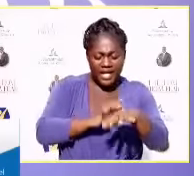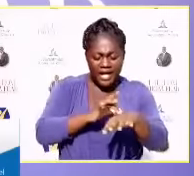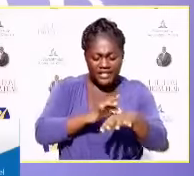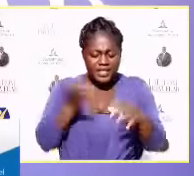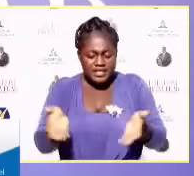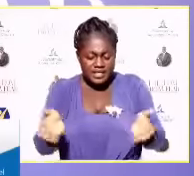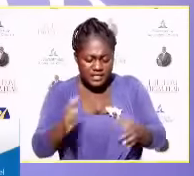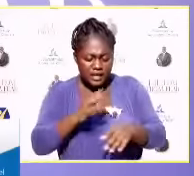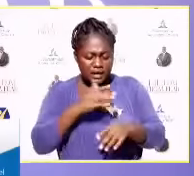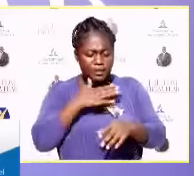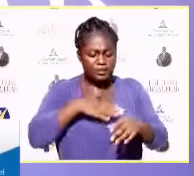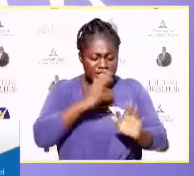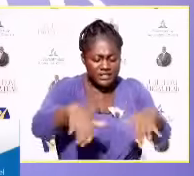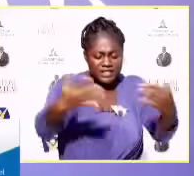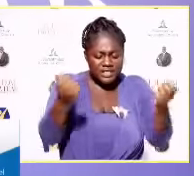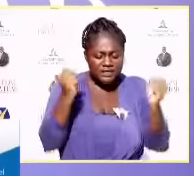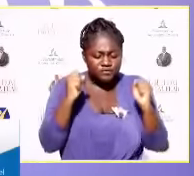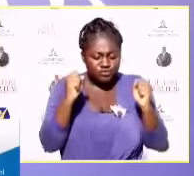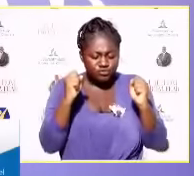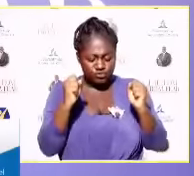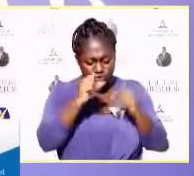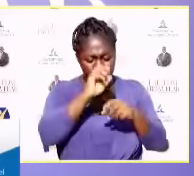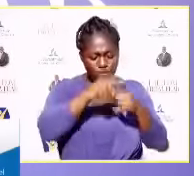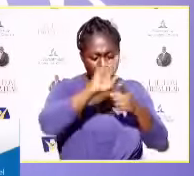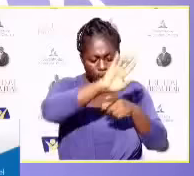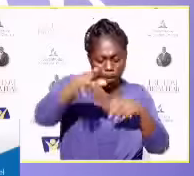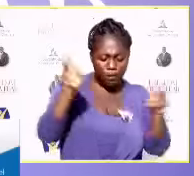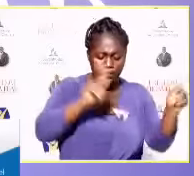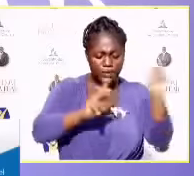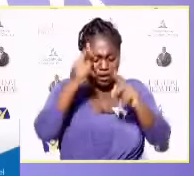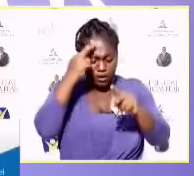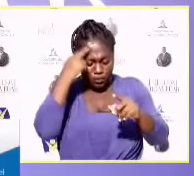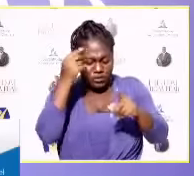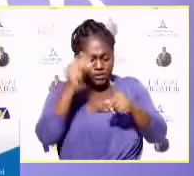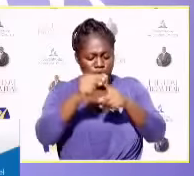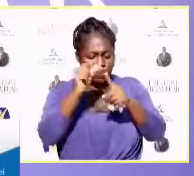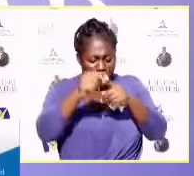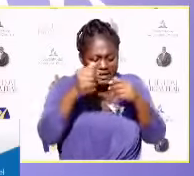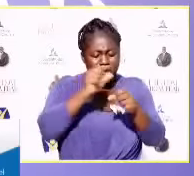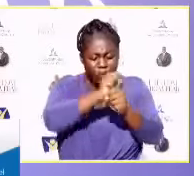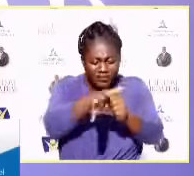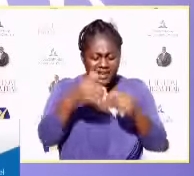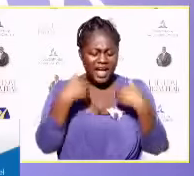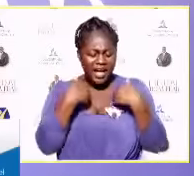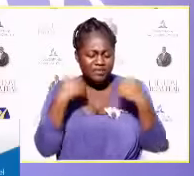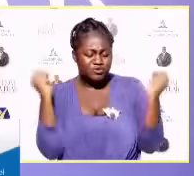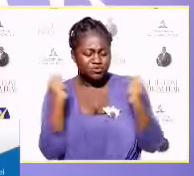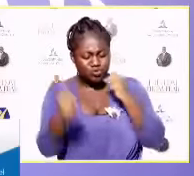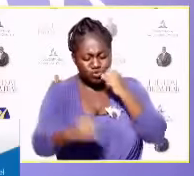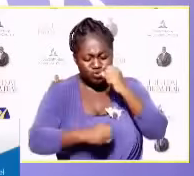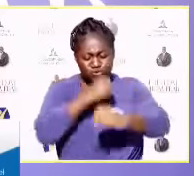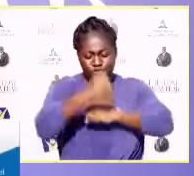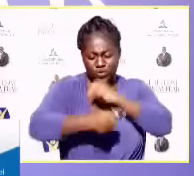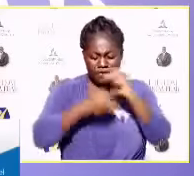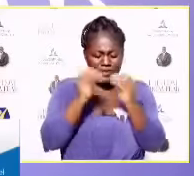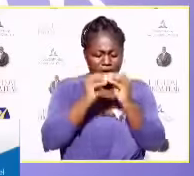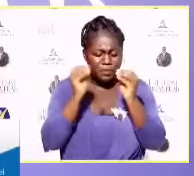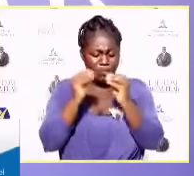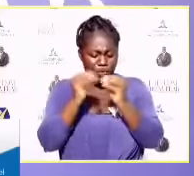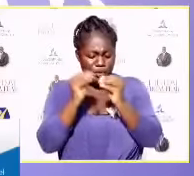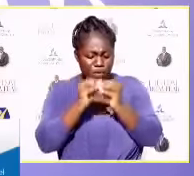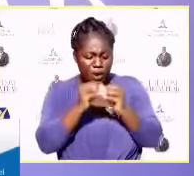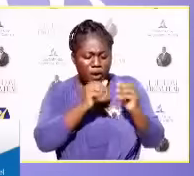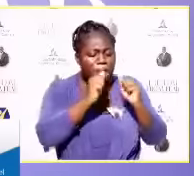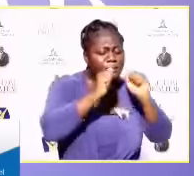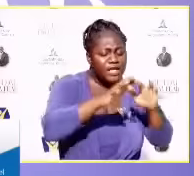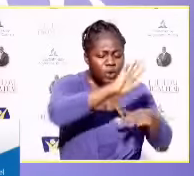now. Bring healing, dear God, because the world has enough suffering. Hear this humble prayer. Again, pour out a special blessing on all